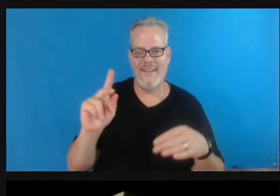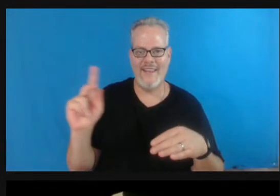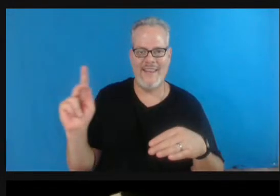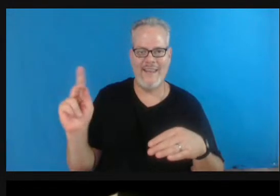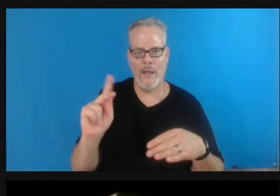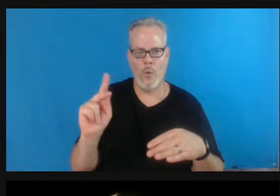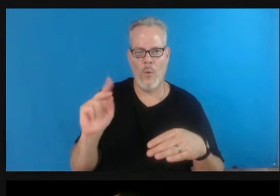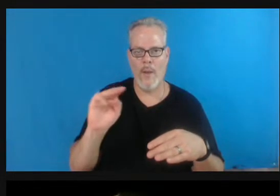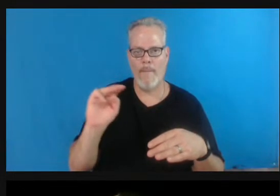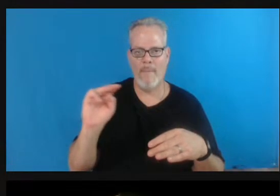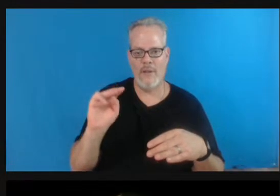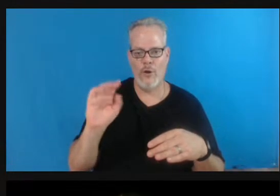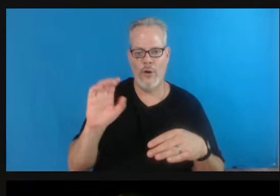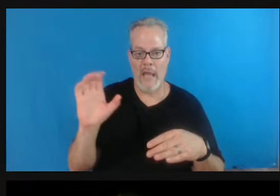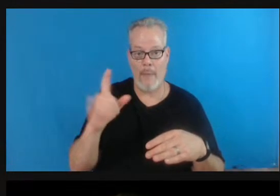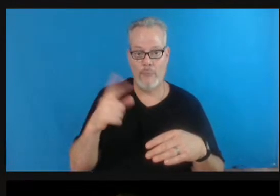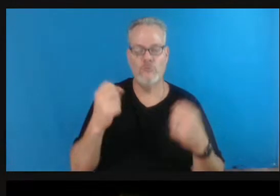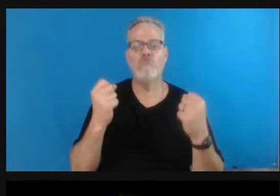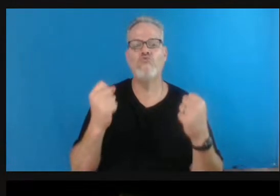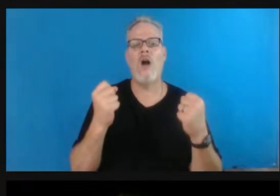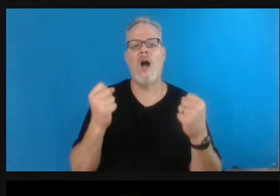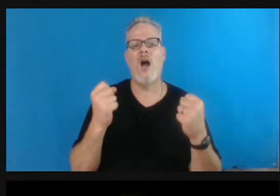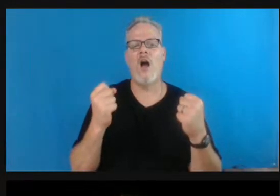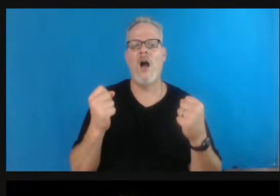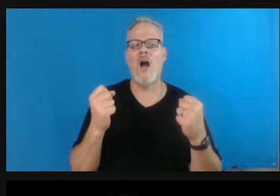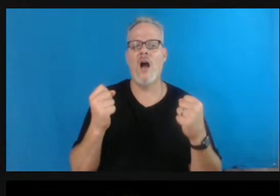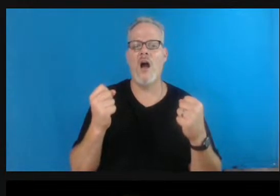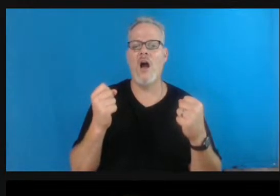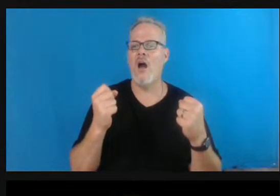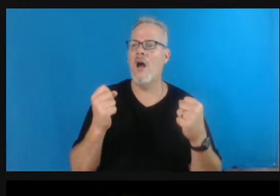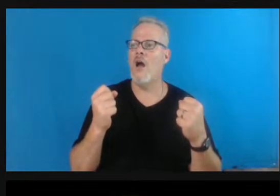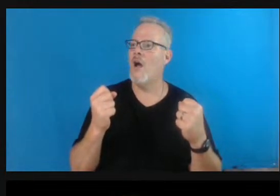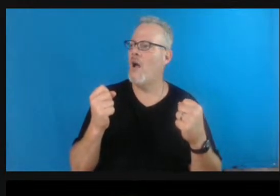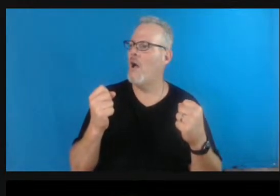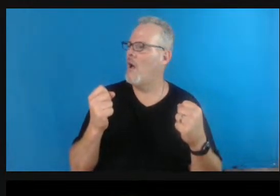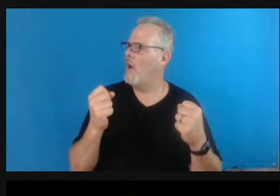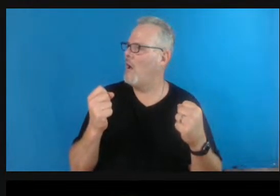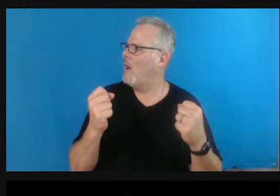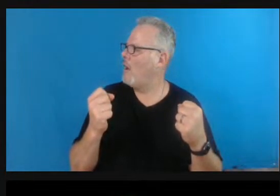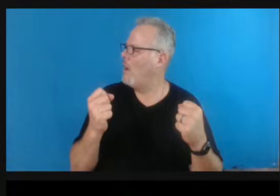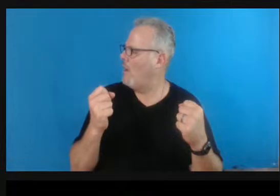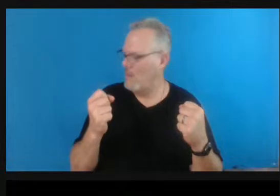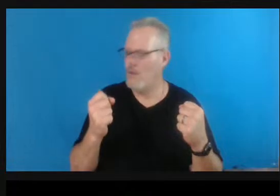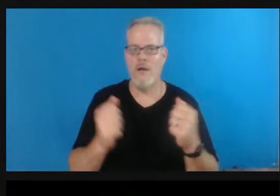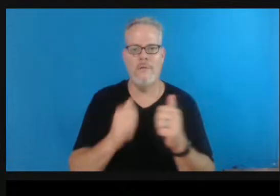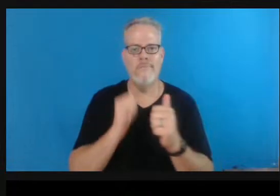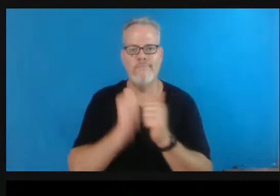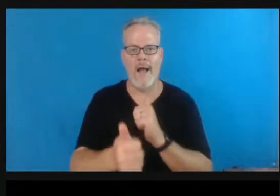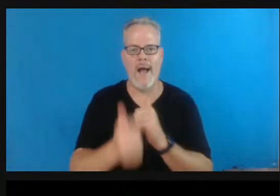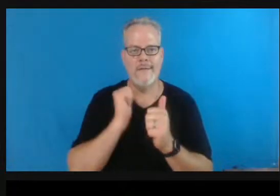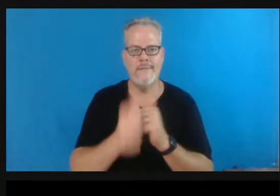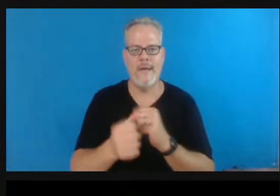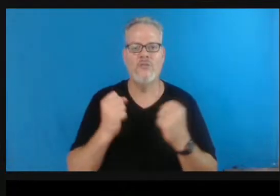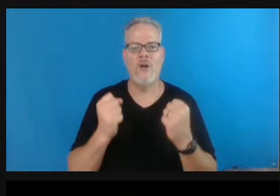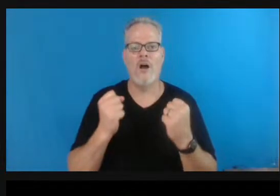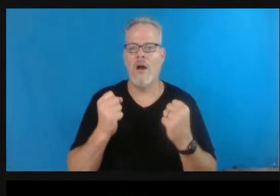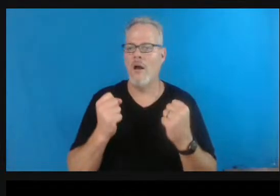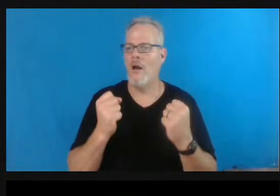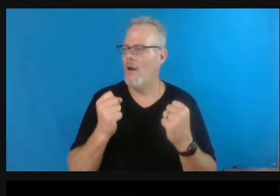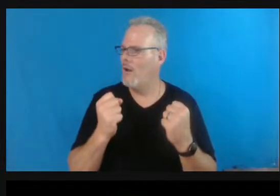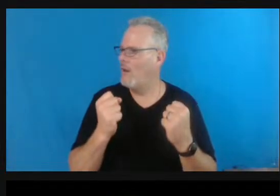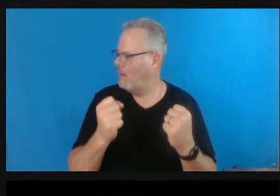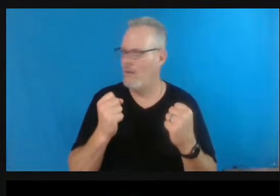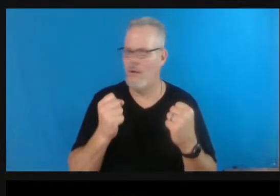can just keep driving after you get through the construction zone and past the steaming bluffs. Keep driving, and you'll see it on your right-hand side